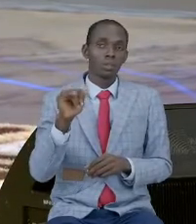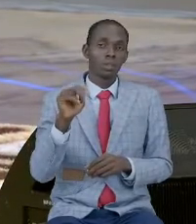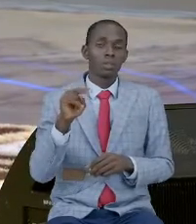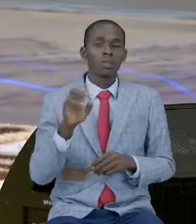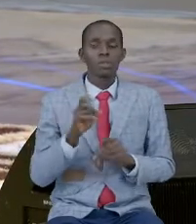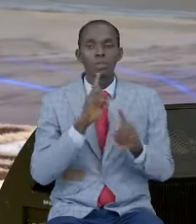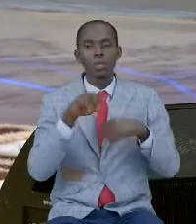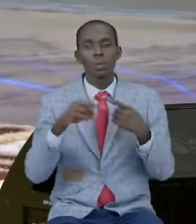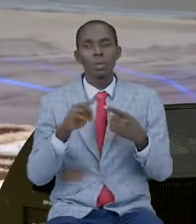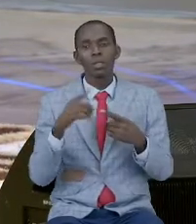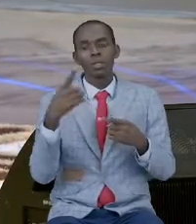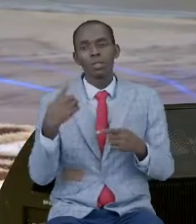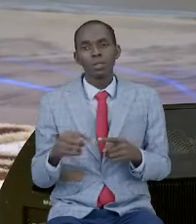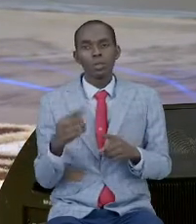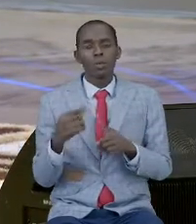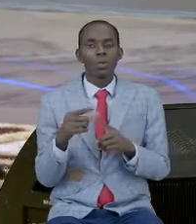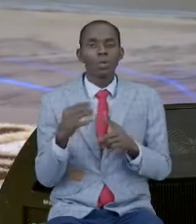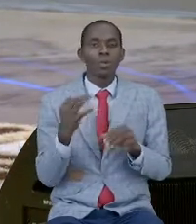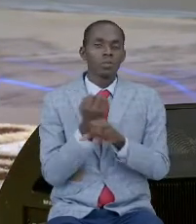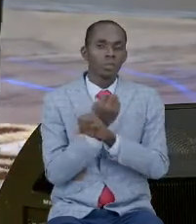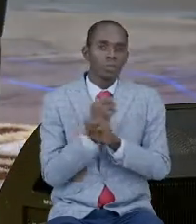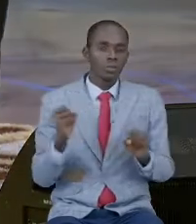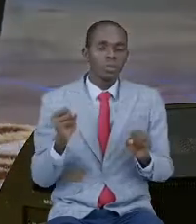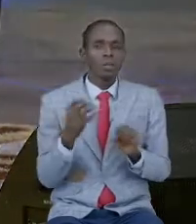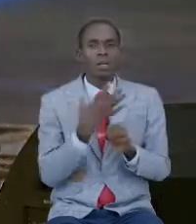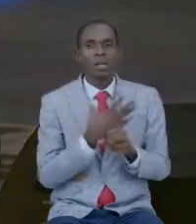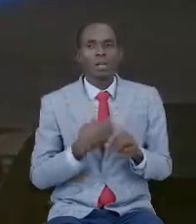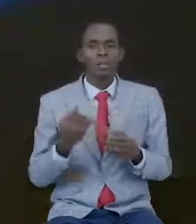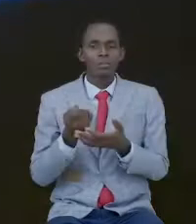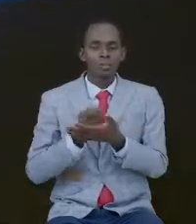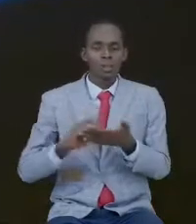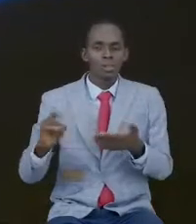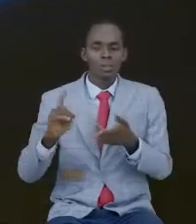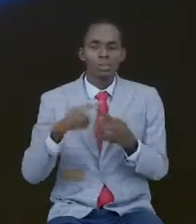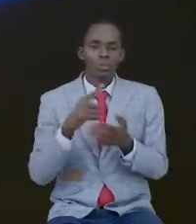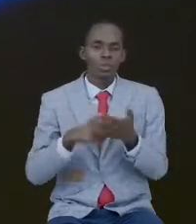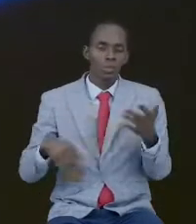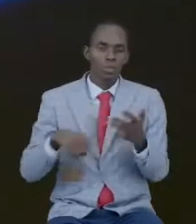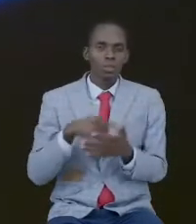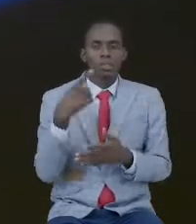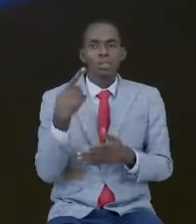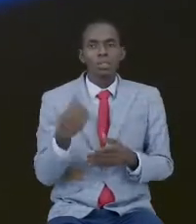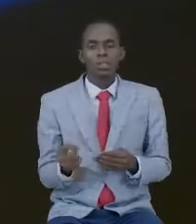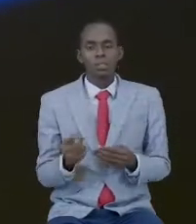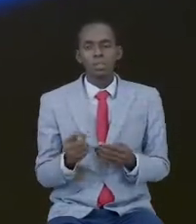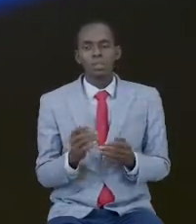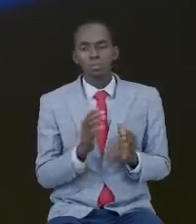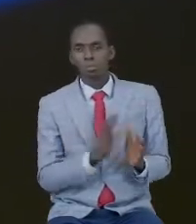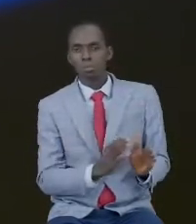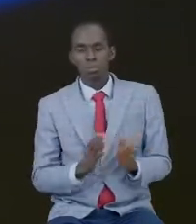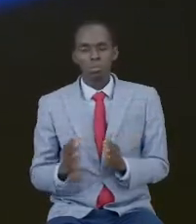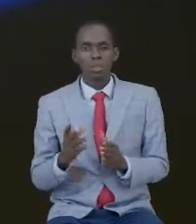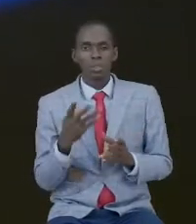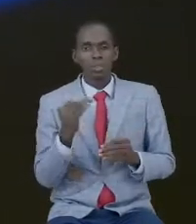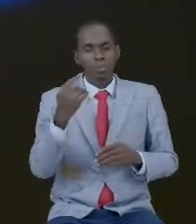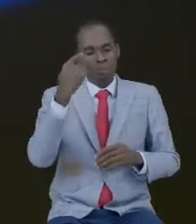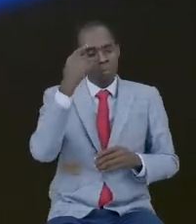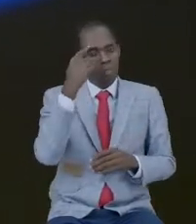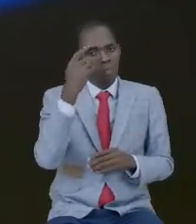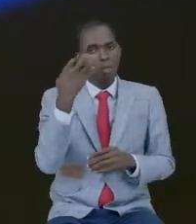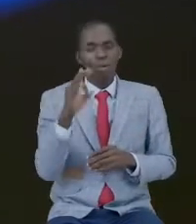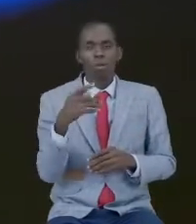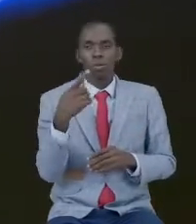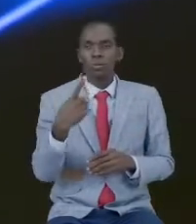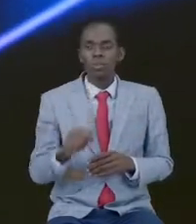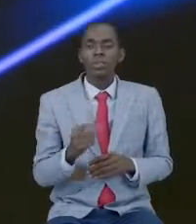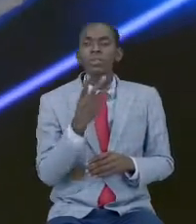been correcting the notion of the Galatians and of the Jewish people. Many